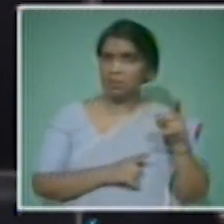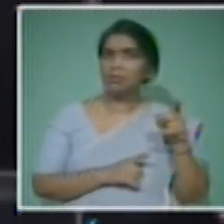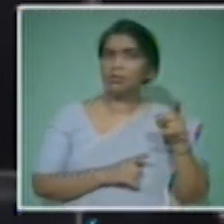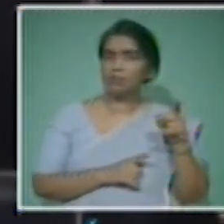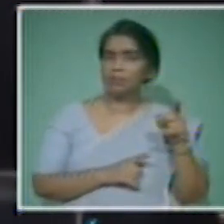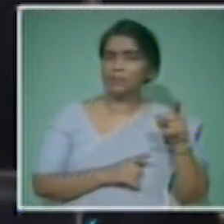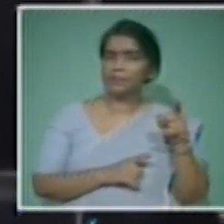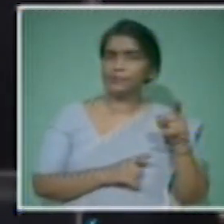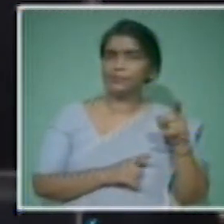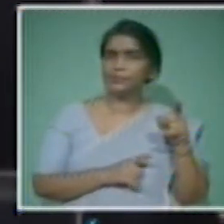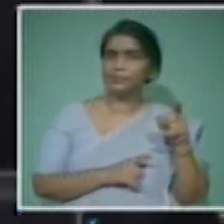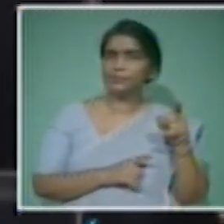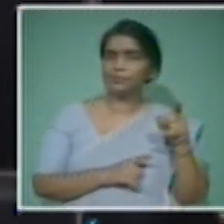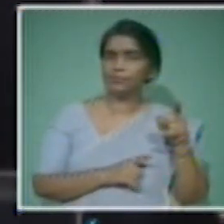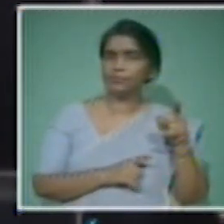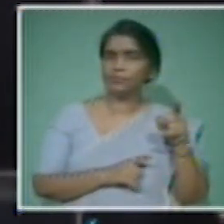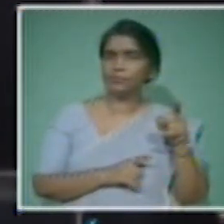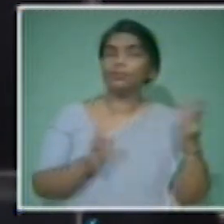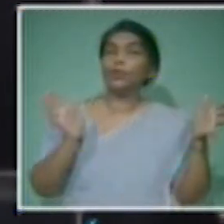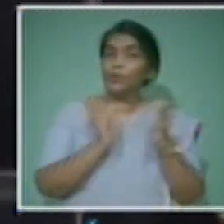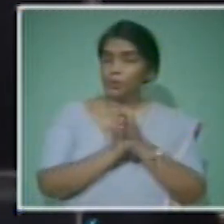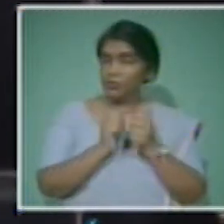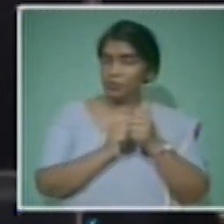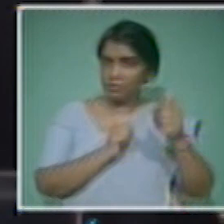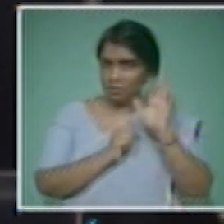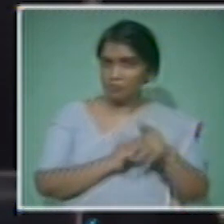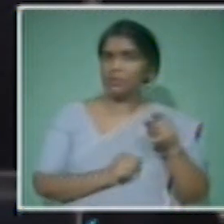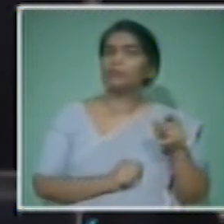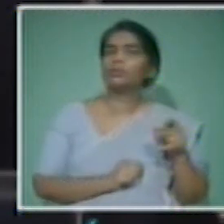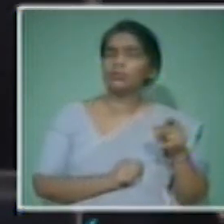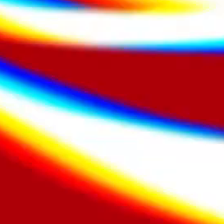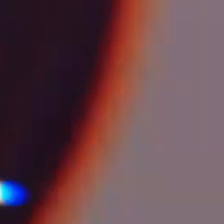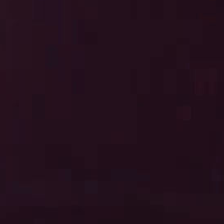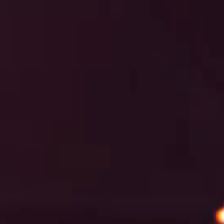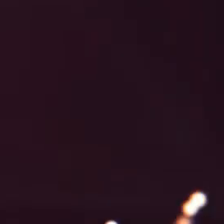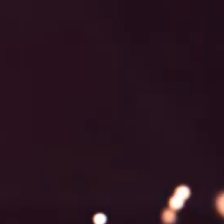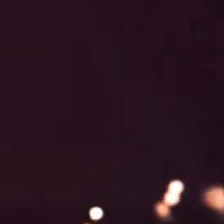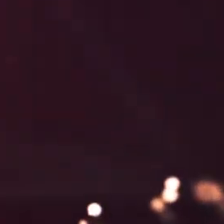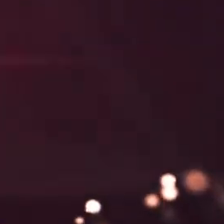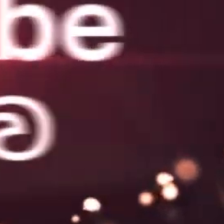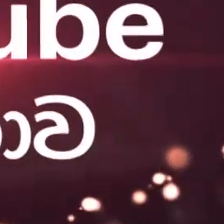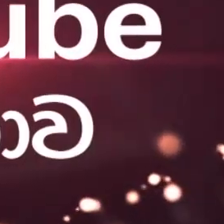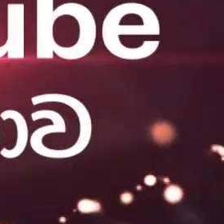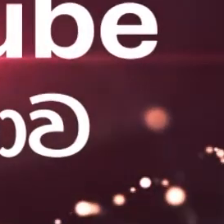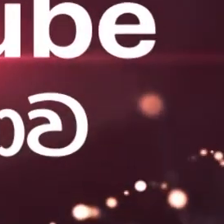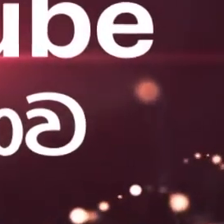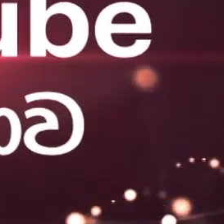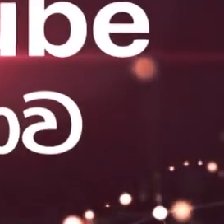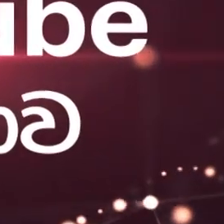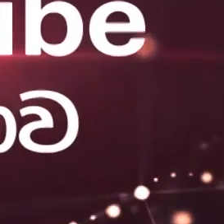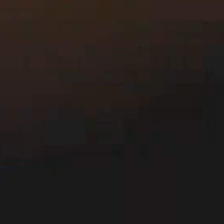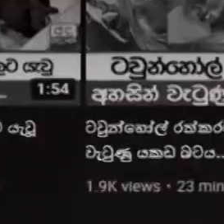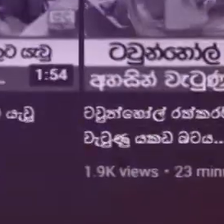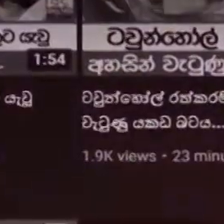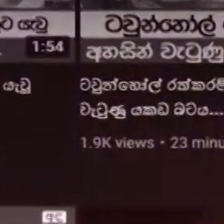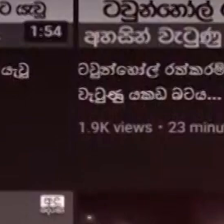hand. And so many things have been happening because of those some of those decisions. AdaDerana YouTube